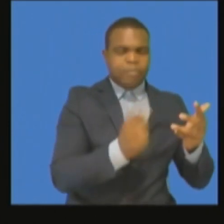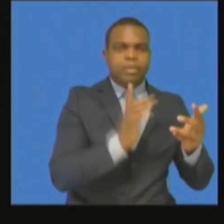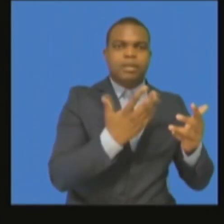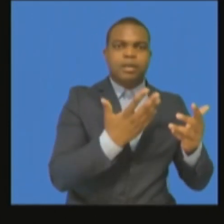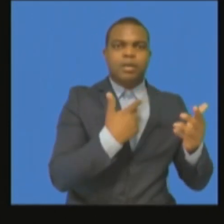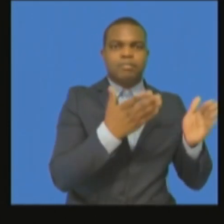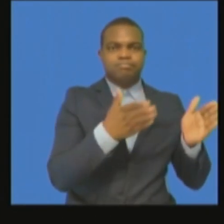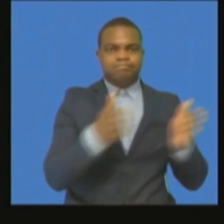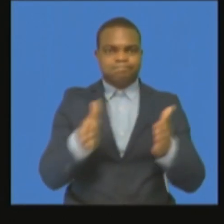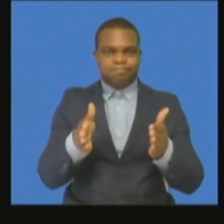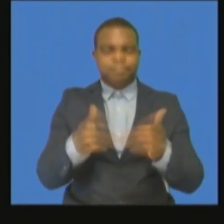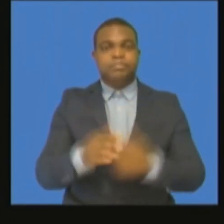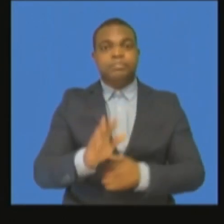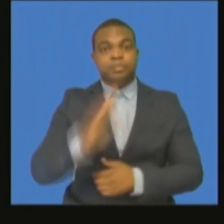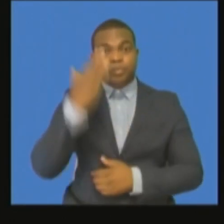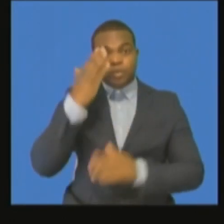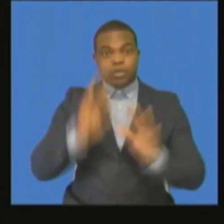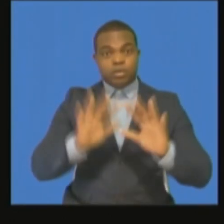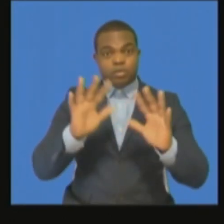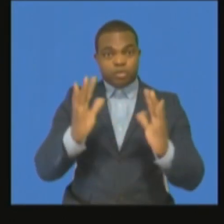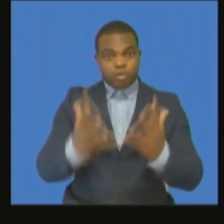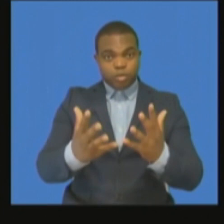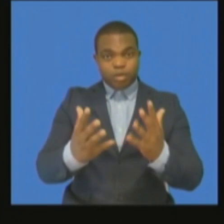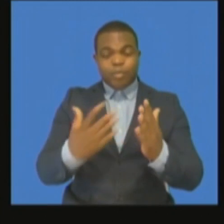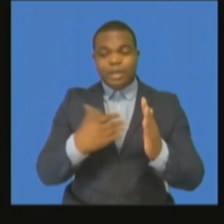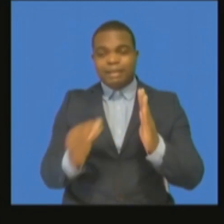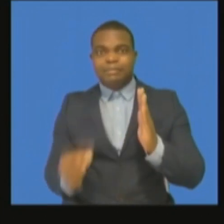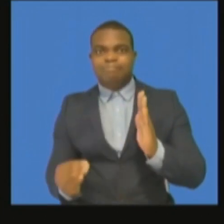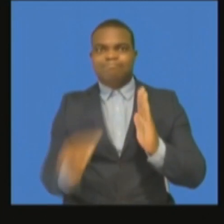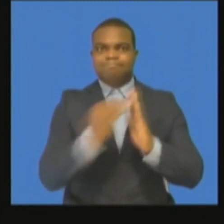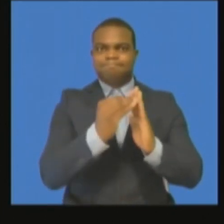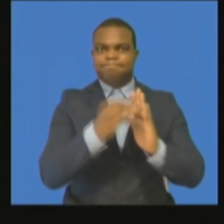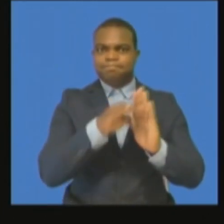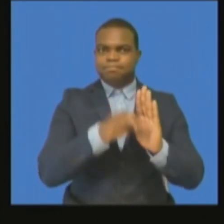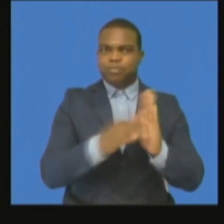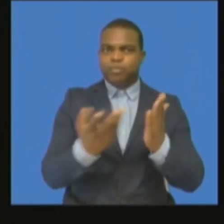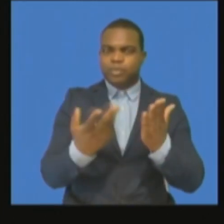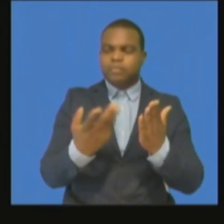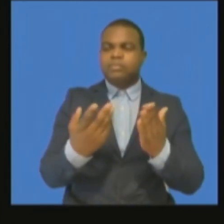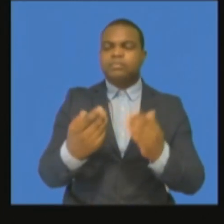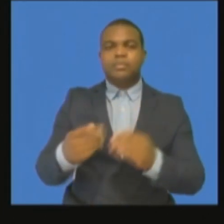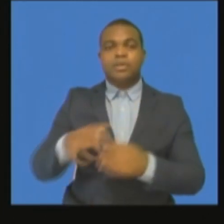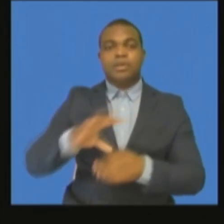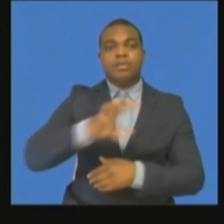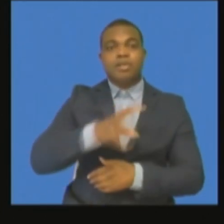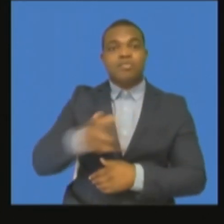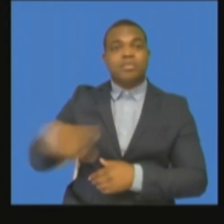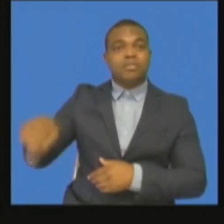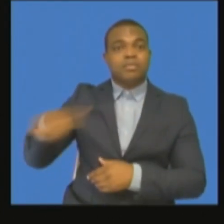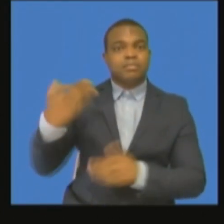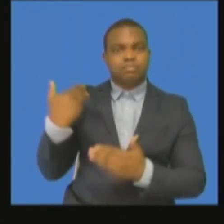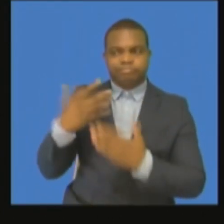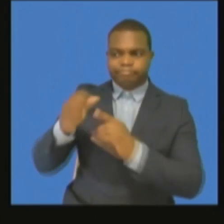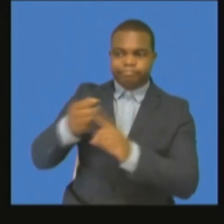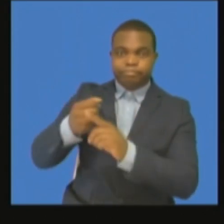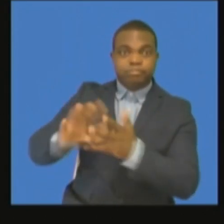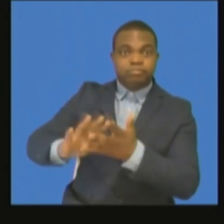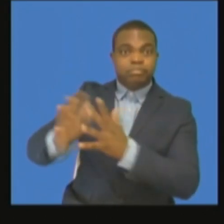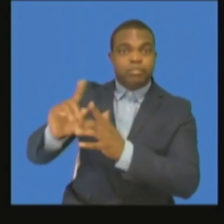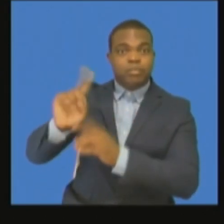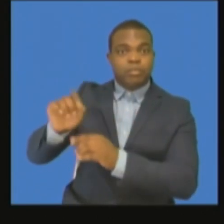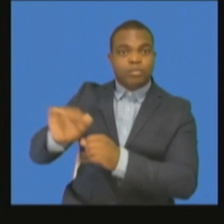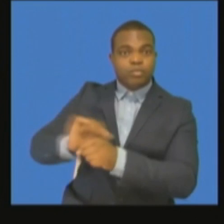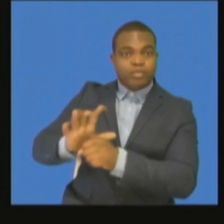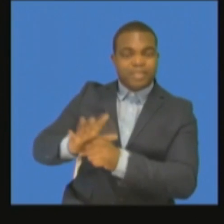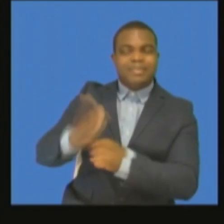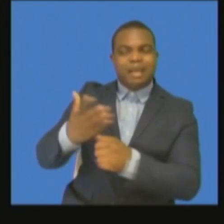COVID-19 pandemic, climate change, and especially the conflict between Russia and Ukraine. In this regard, I'm very glad that only